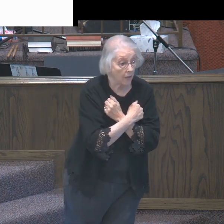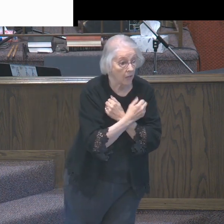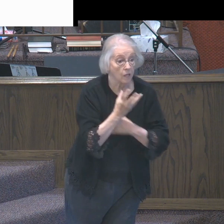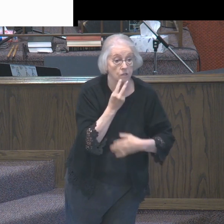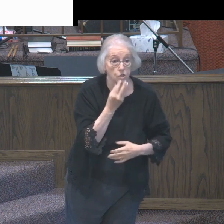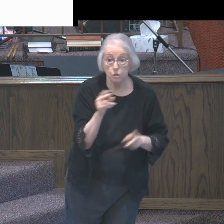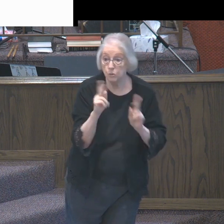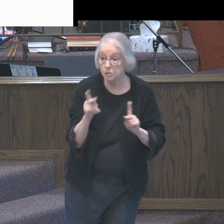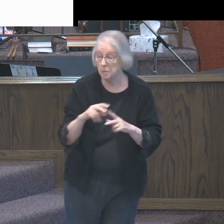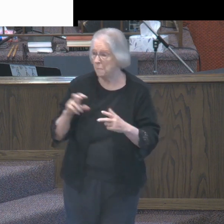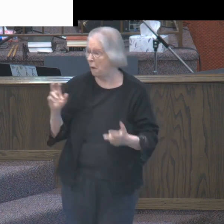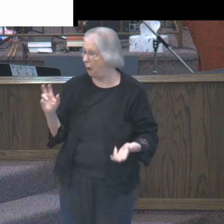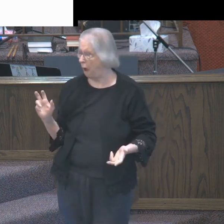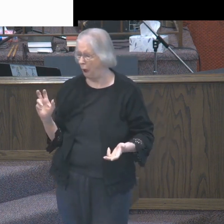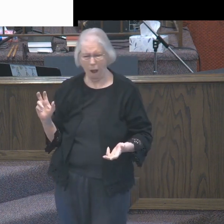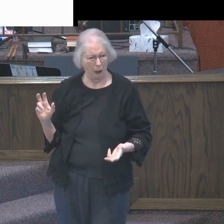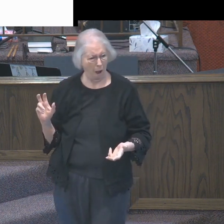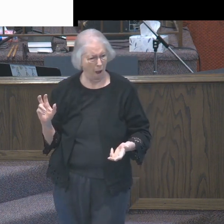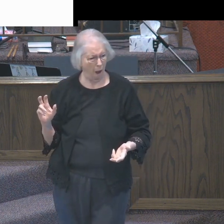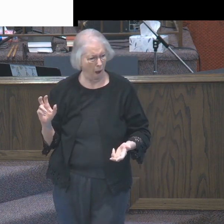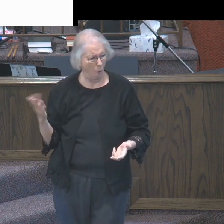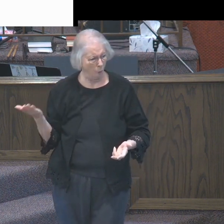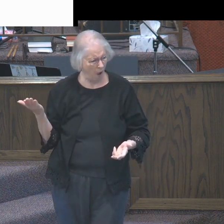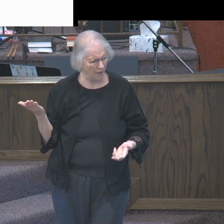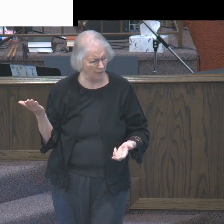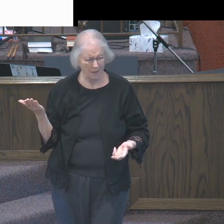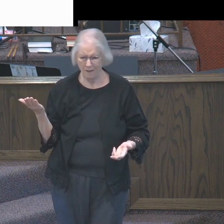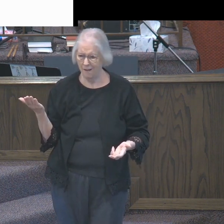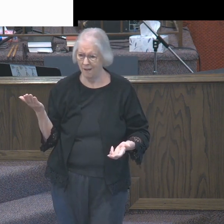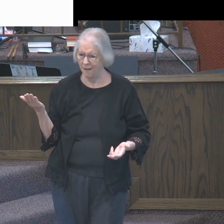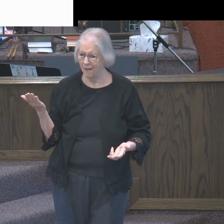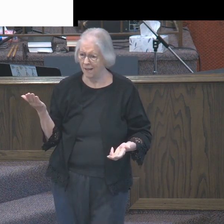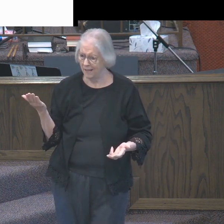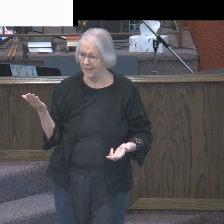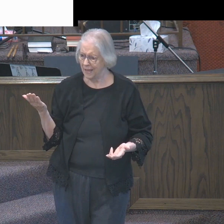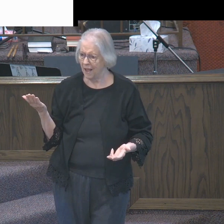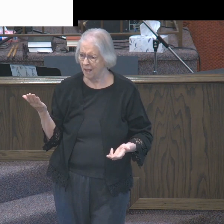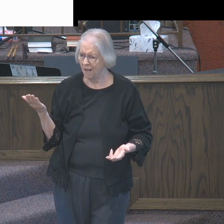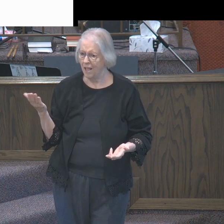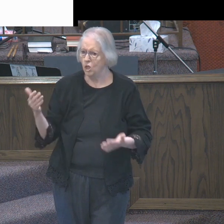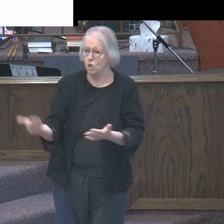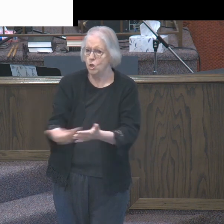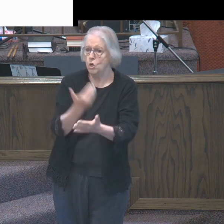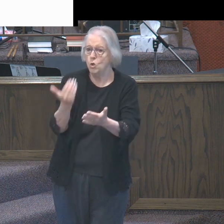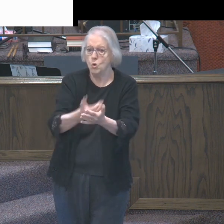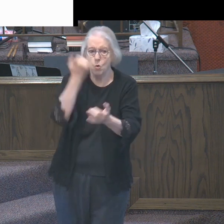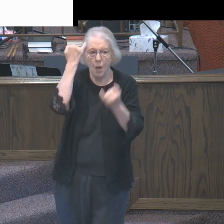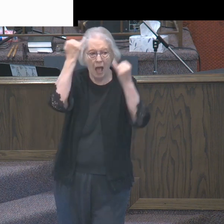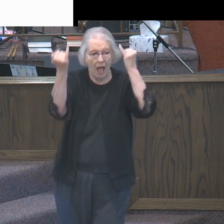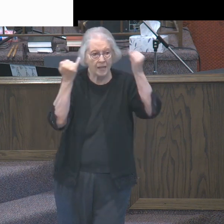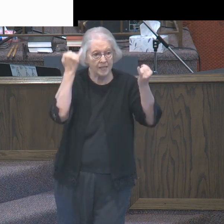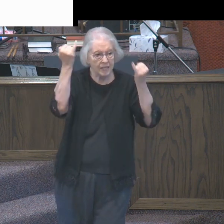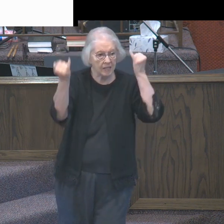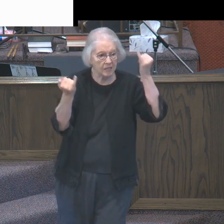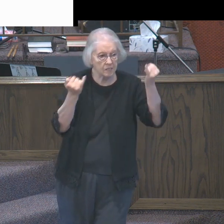are seriously bad stuff. I've got to sacrifice a child to this God in order to not make him mad at me. And all